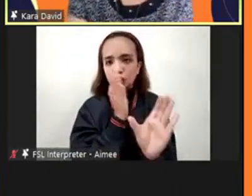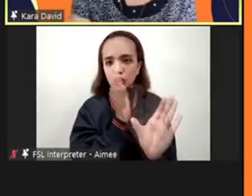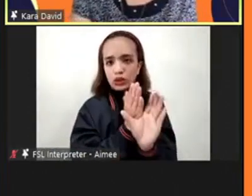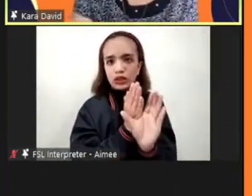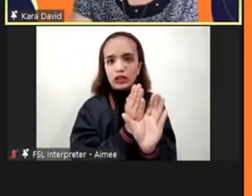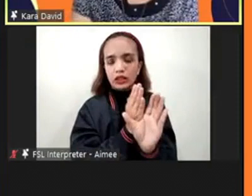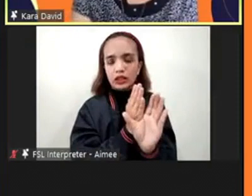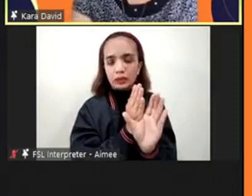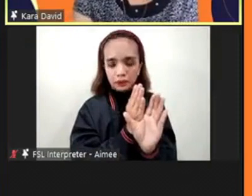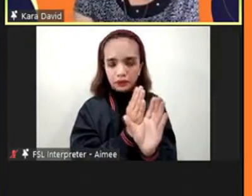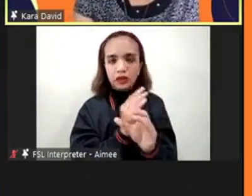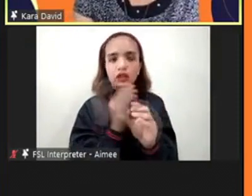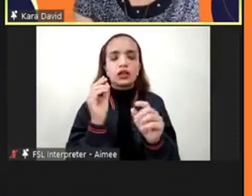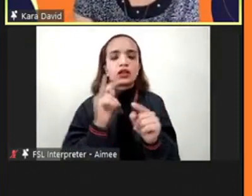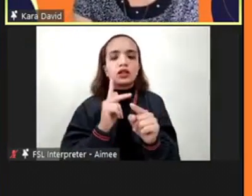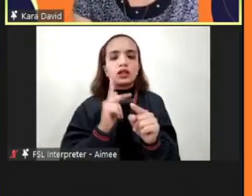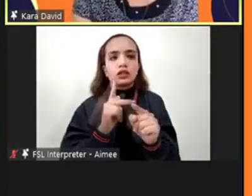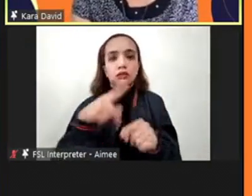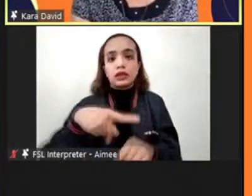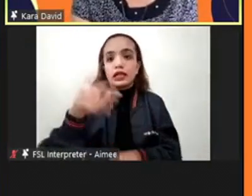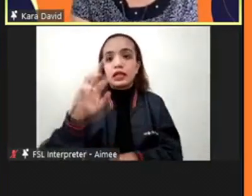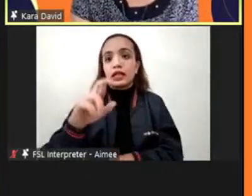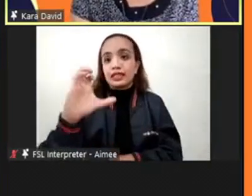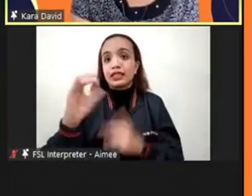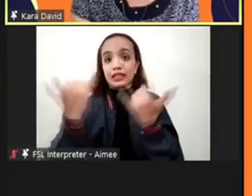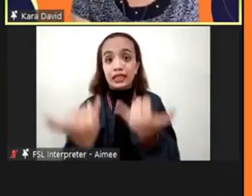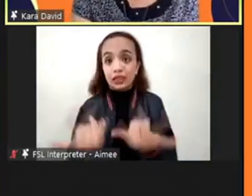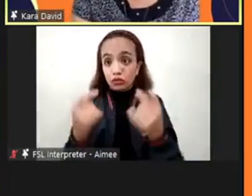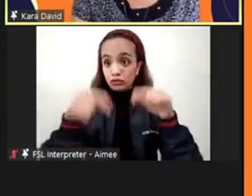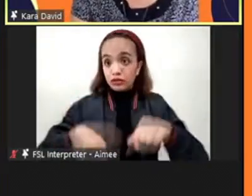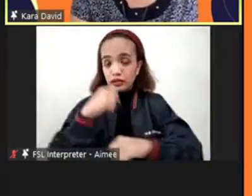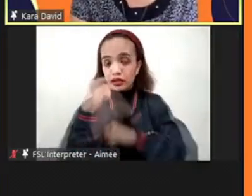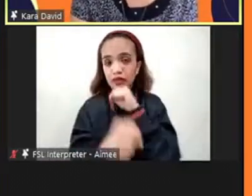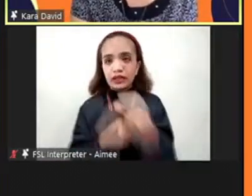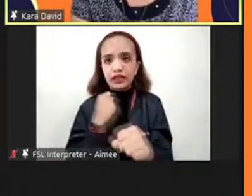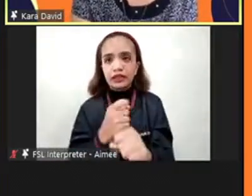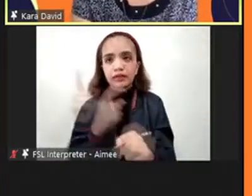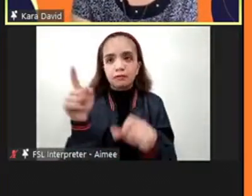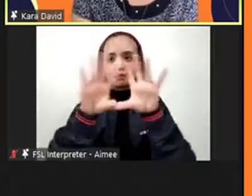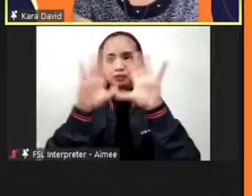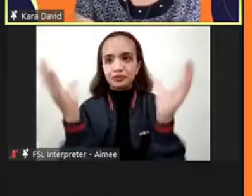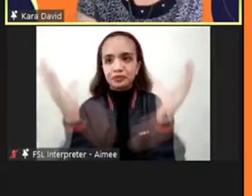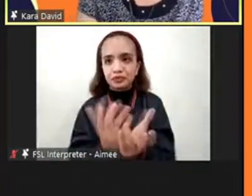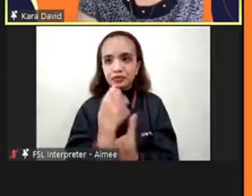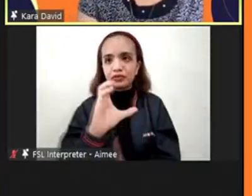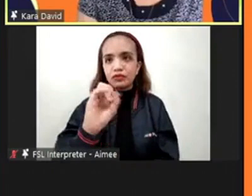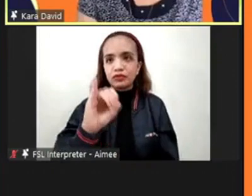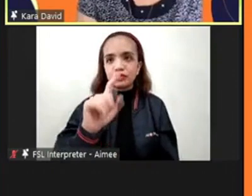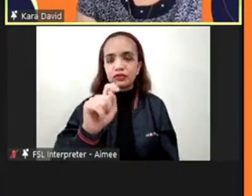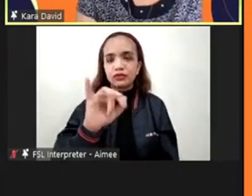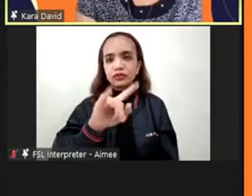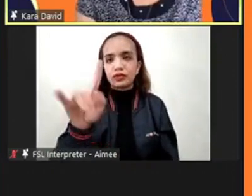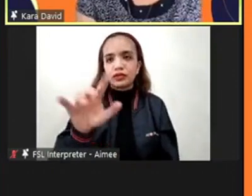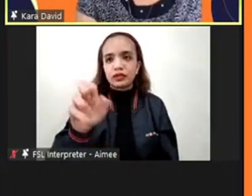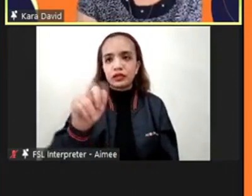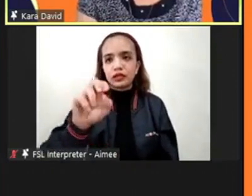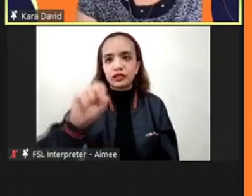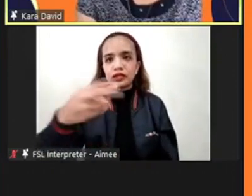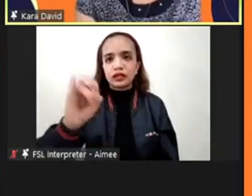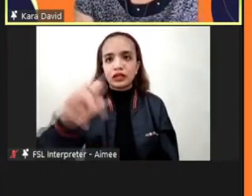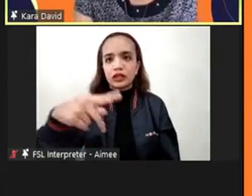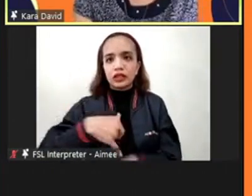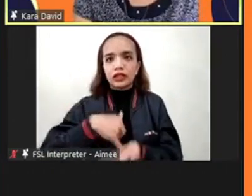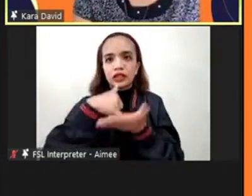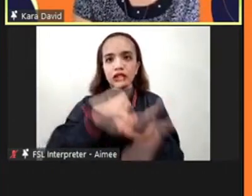Regulatory Commission. Ngayong taon po, she was awarded the Global Citizenship Citation by the American Psychological